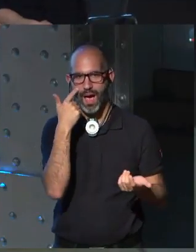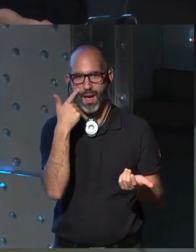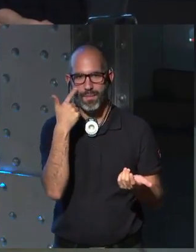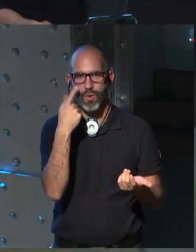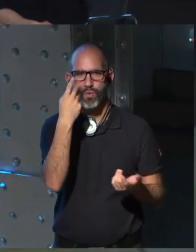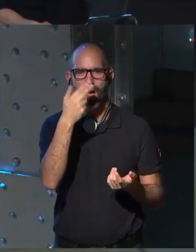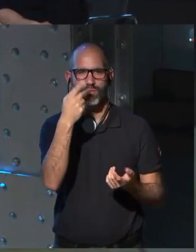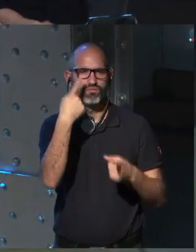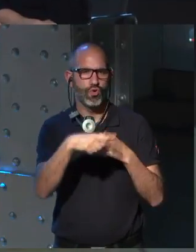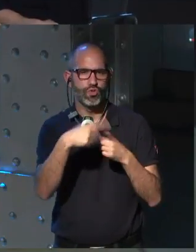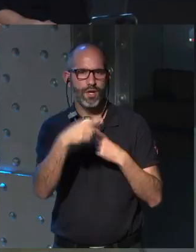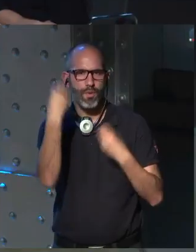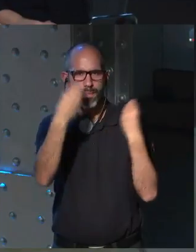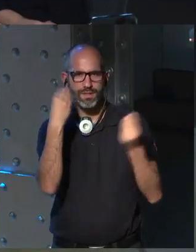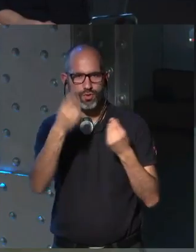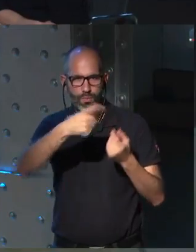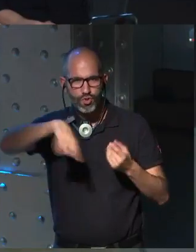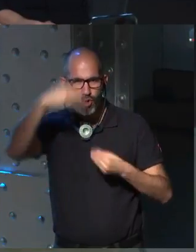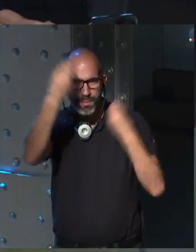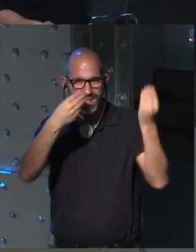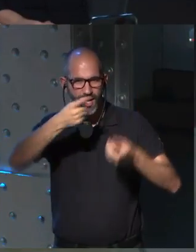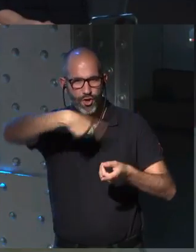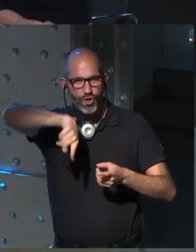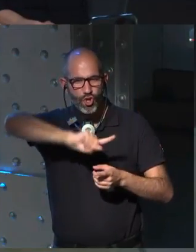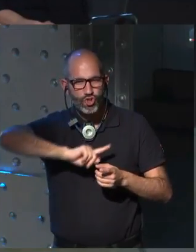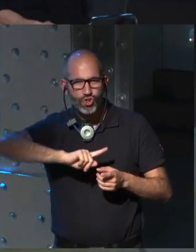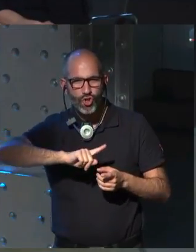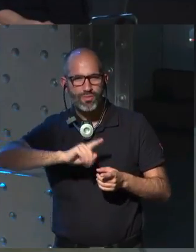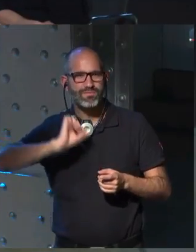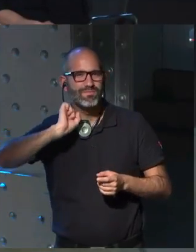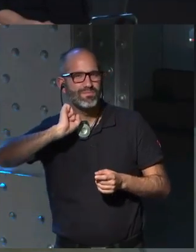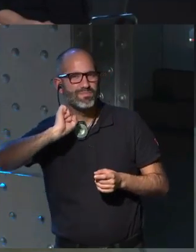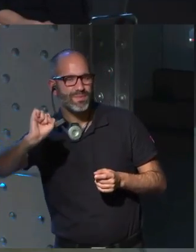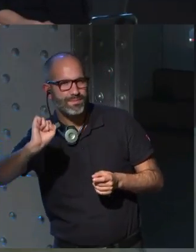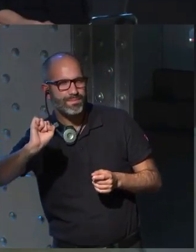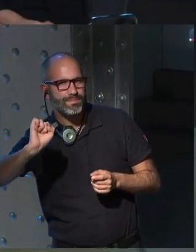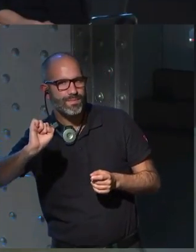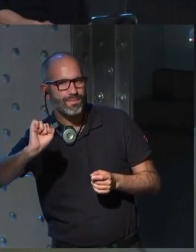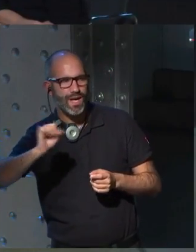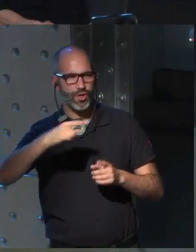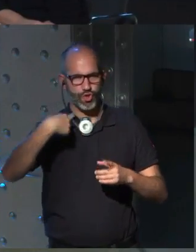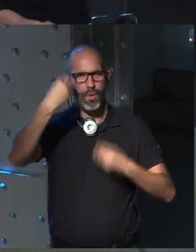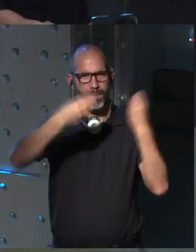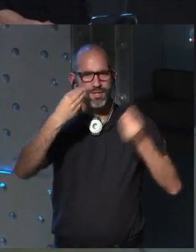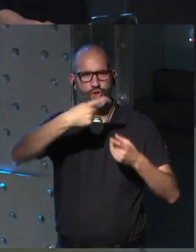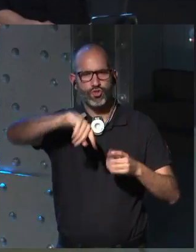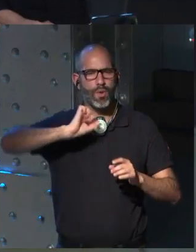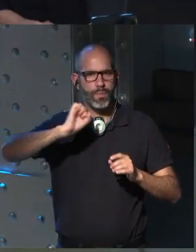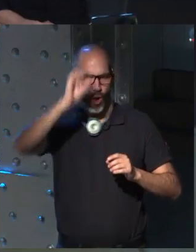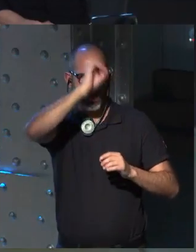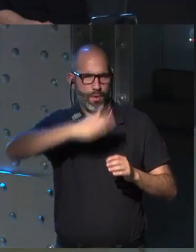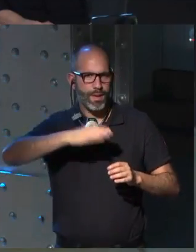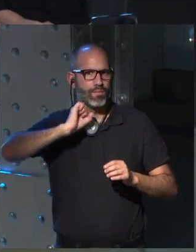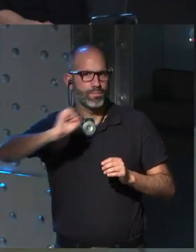language. Anyway, there was something that came to my mind. Do you think we are slaves? In general, I think we are slaves of